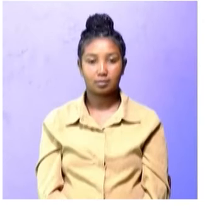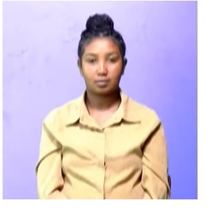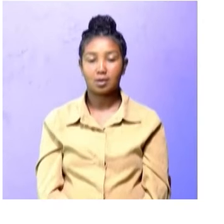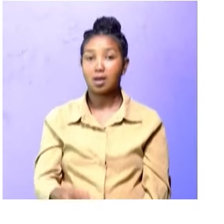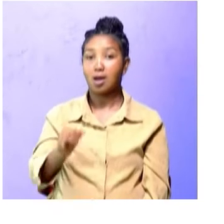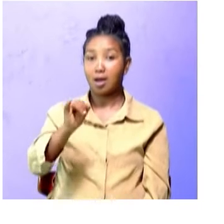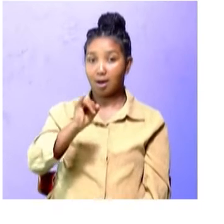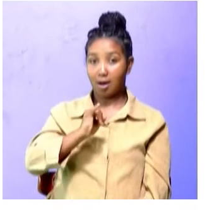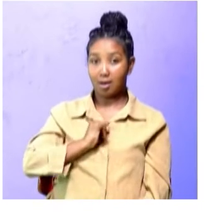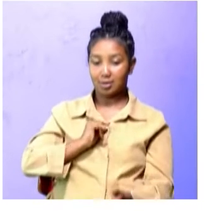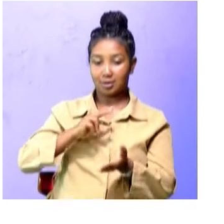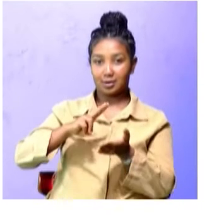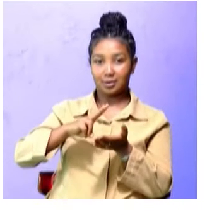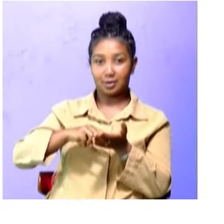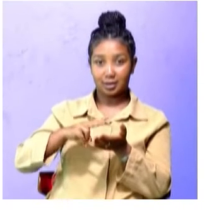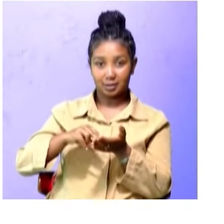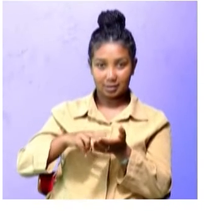I read